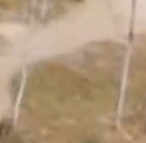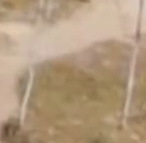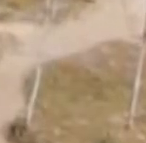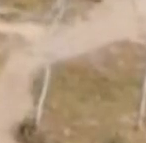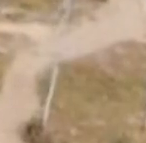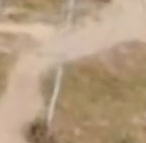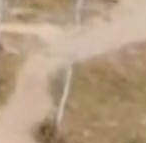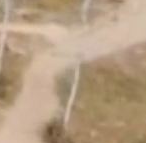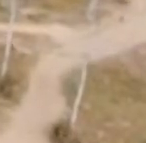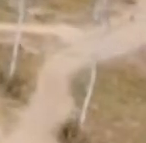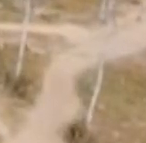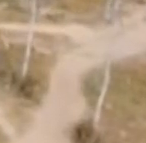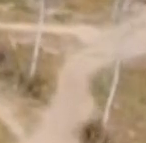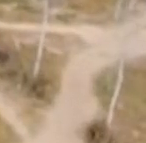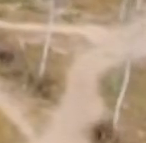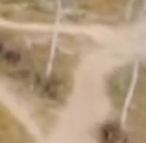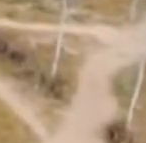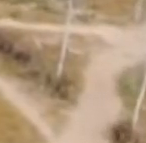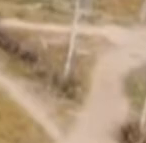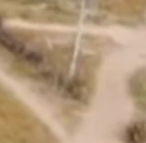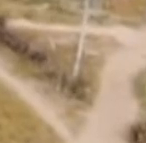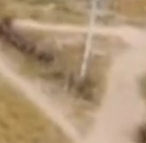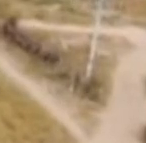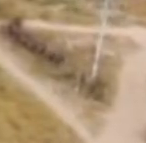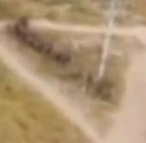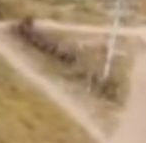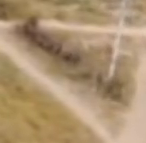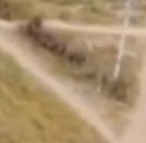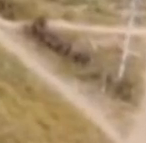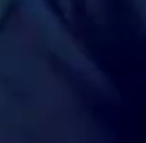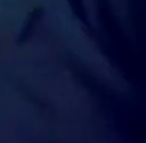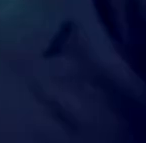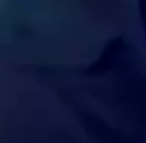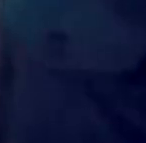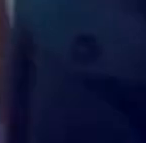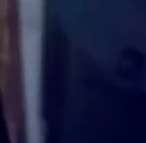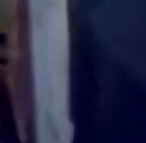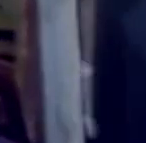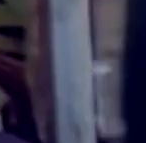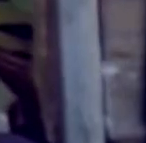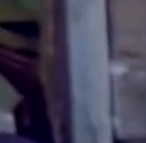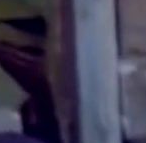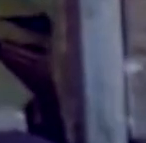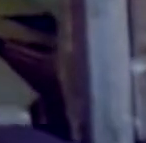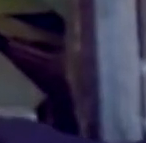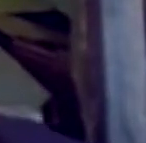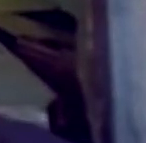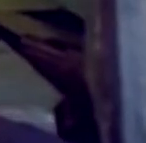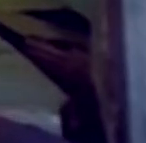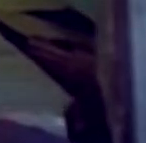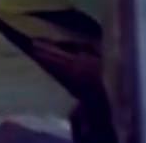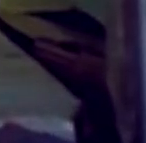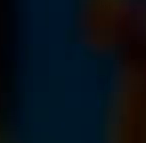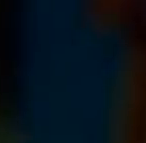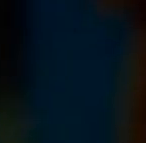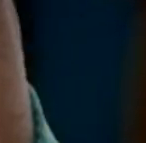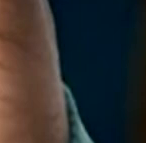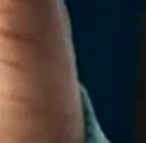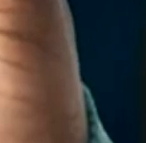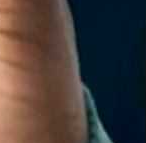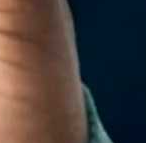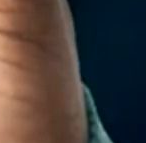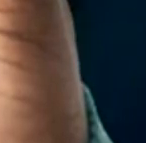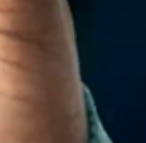communication services to remote and hard-to-reach parts of the country. We are ensuring that every Kenyan is connected